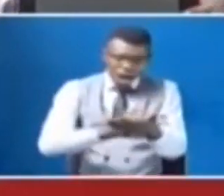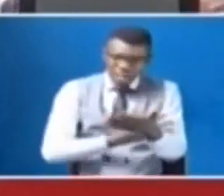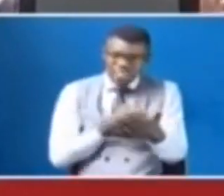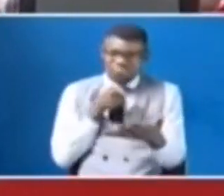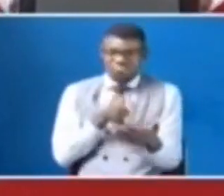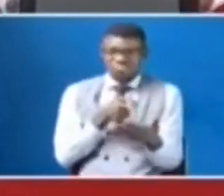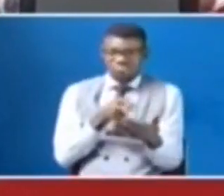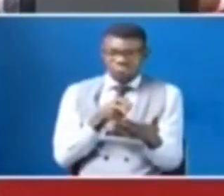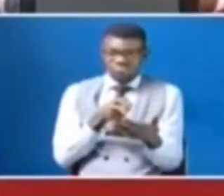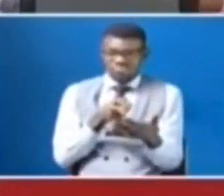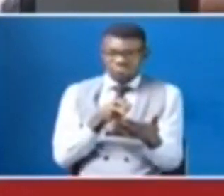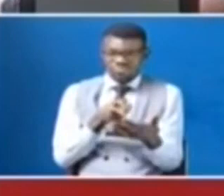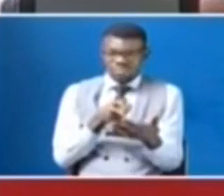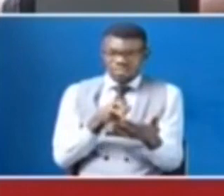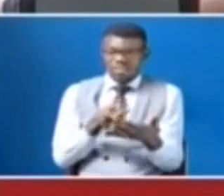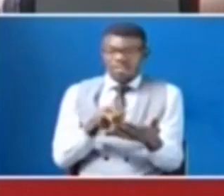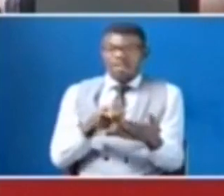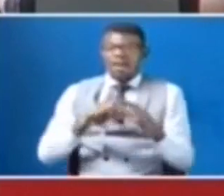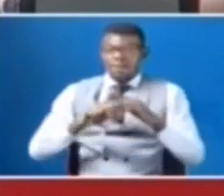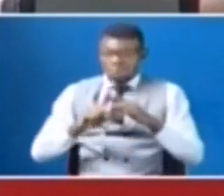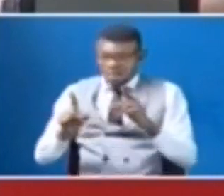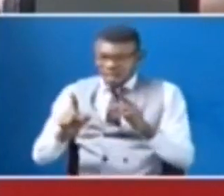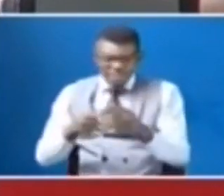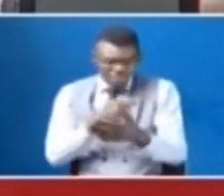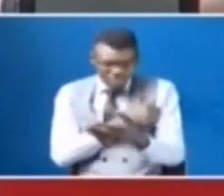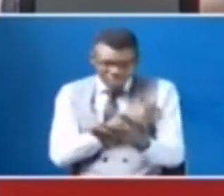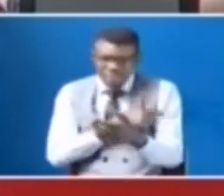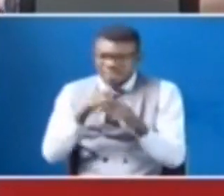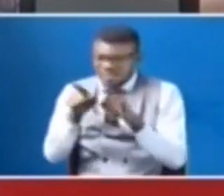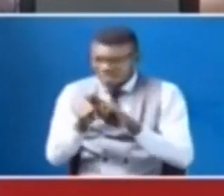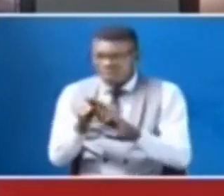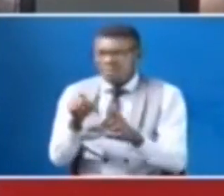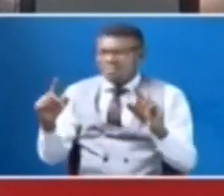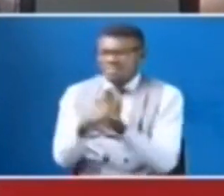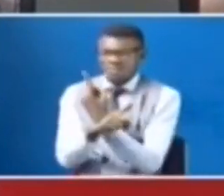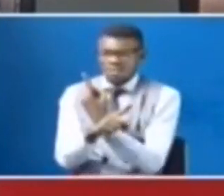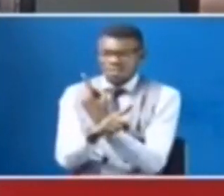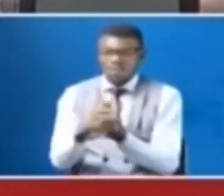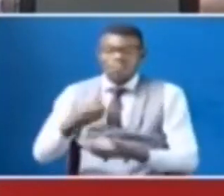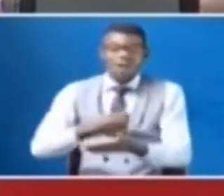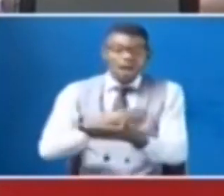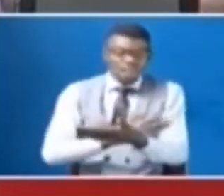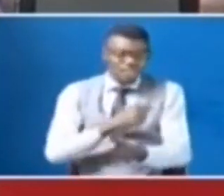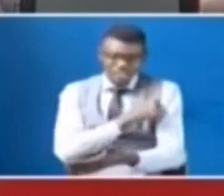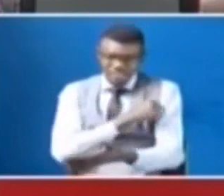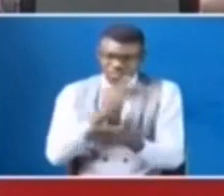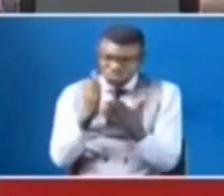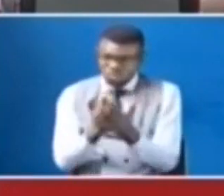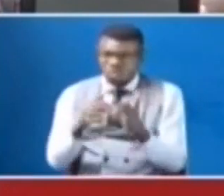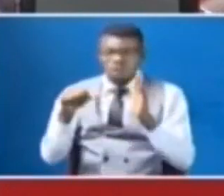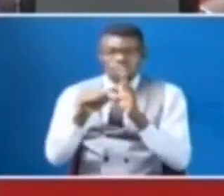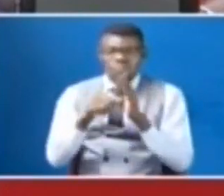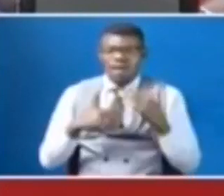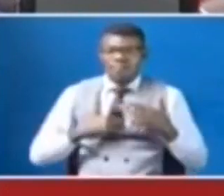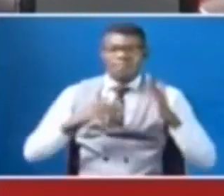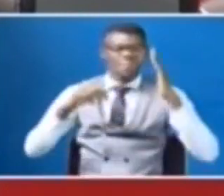thing. Successfully going through treatment is another thing altogether. Cancer treatment comes with its side effects that may be even worse